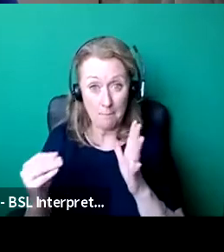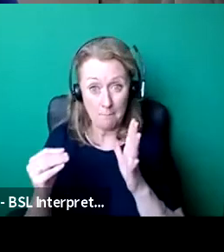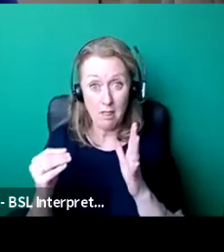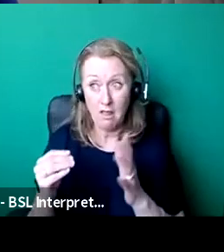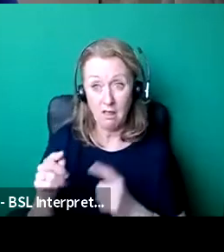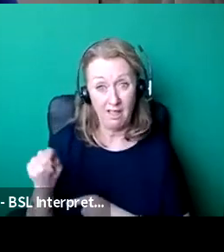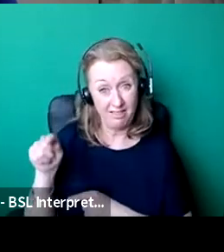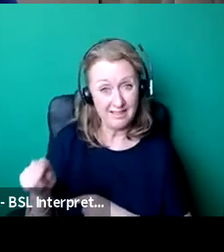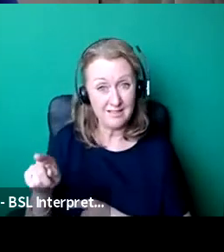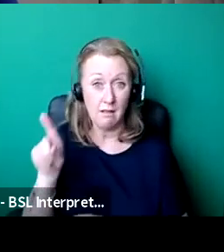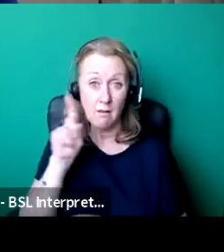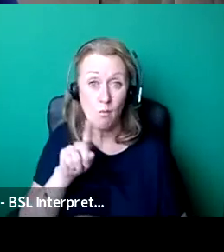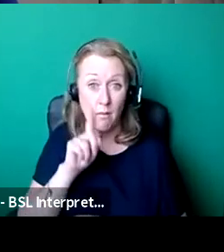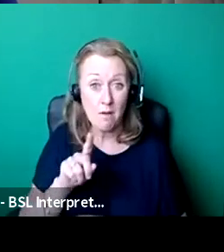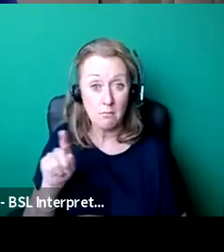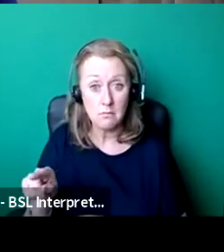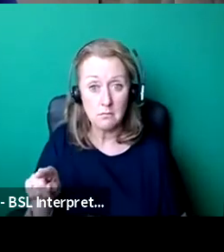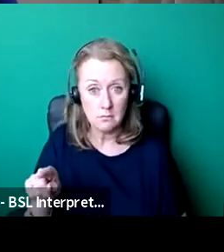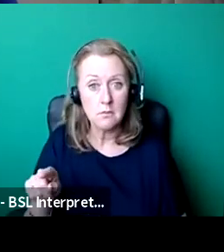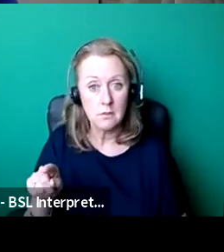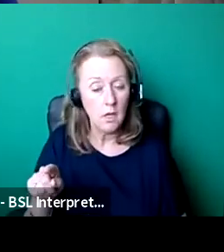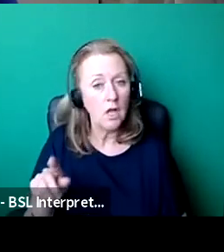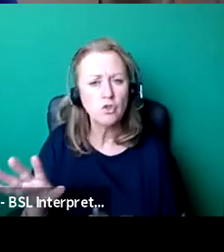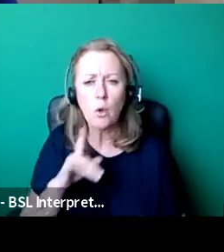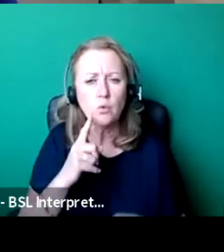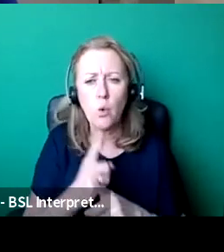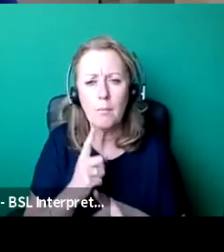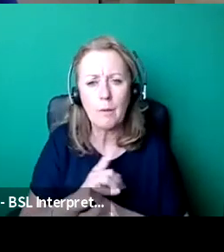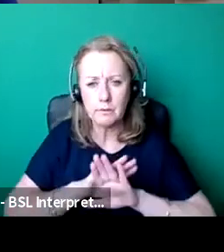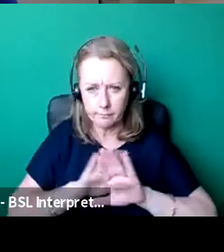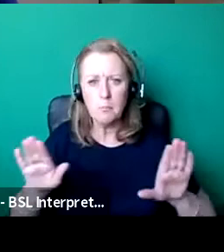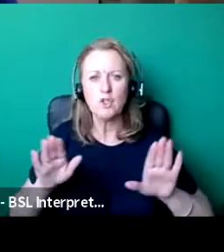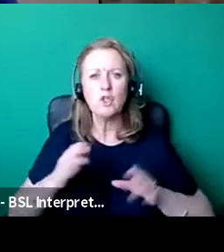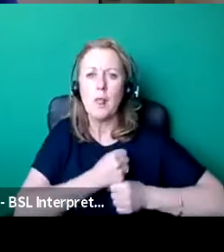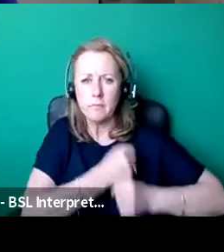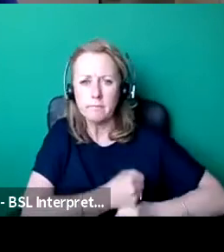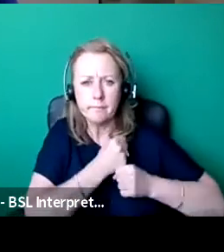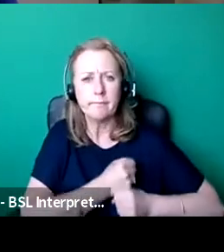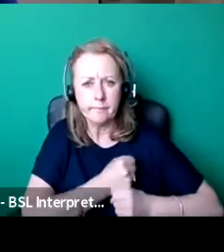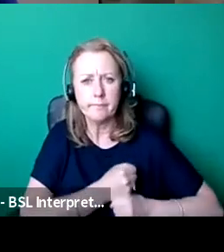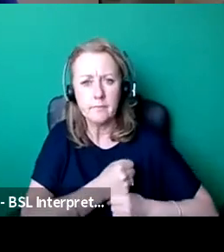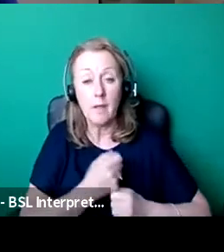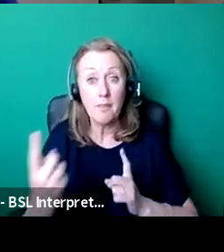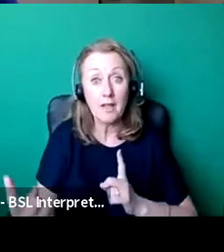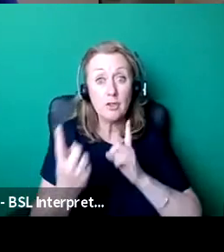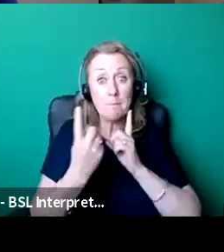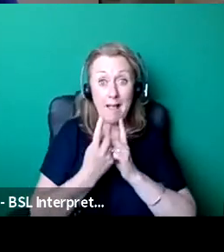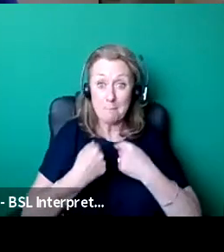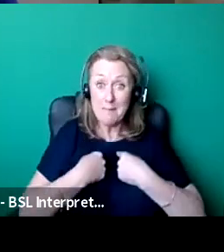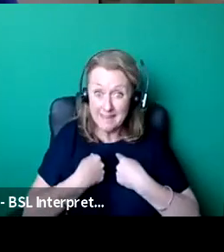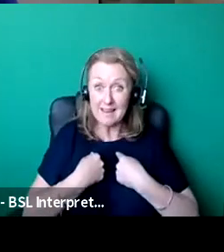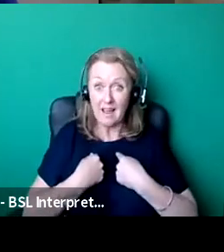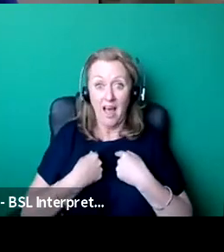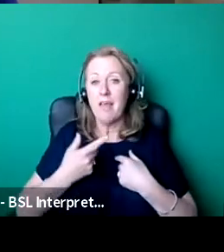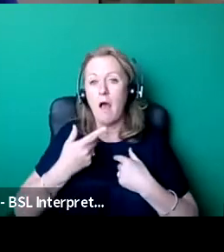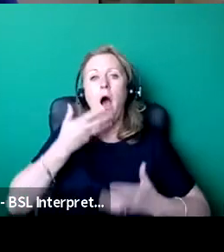Libyan lady decided that she's not going to talk about this, she's just going to fight. And then when we met, she felt like she can open up about it